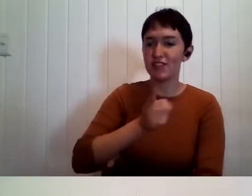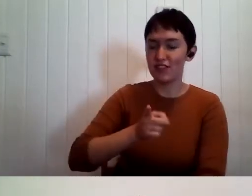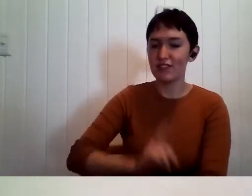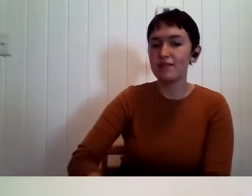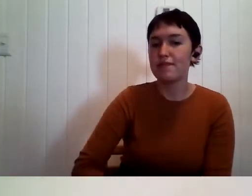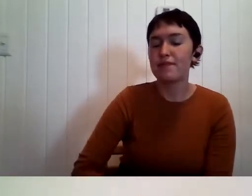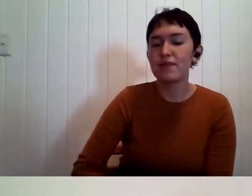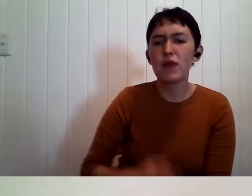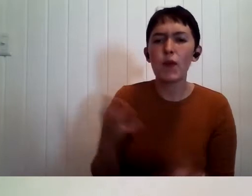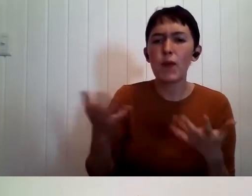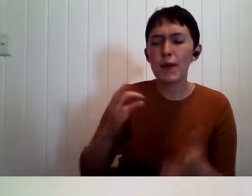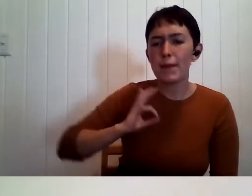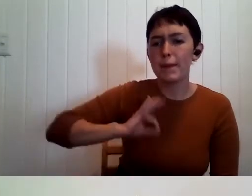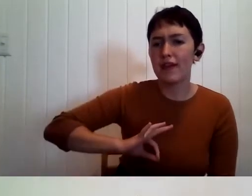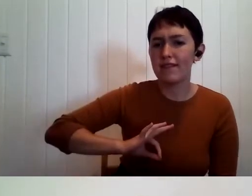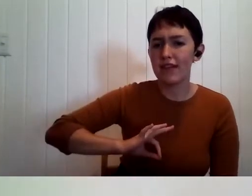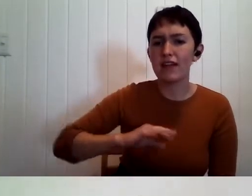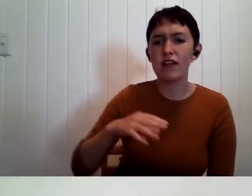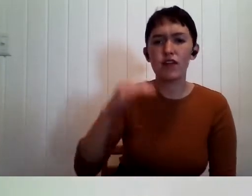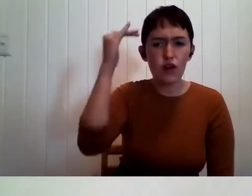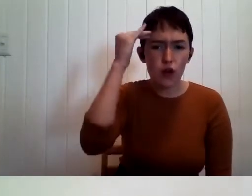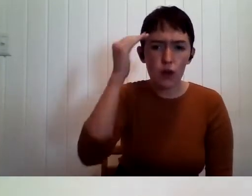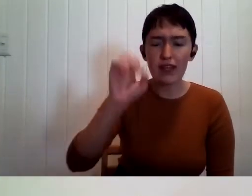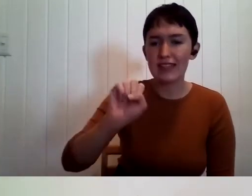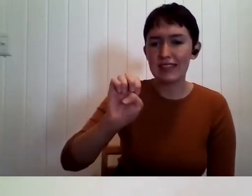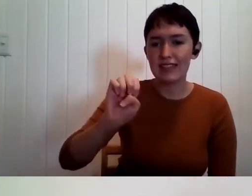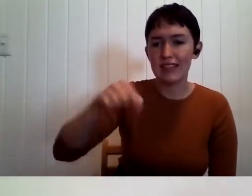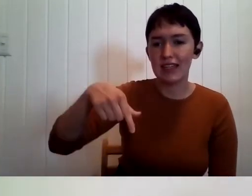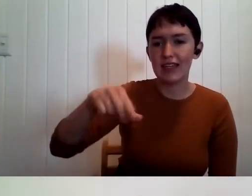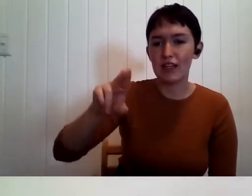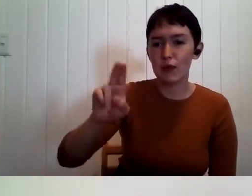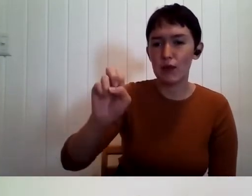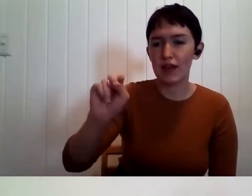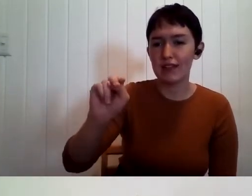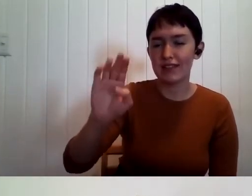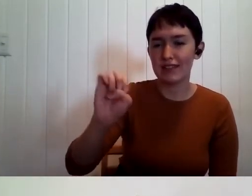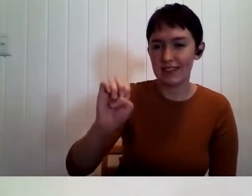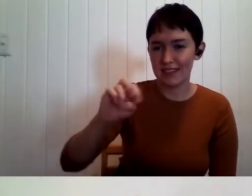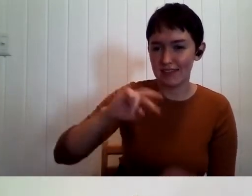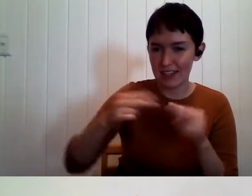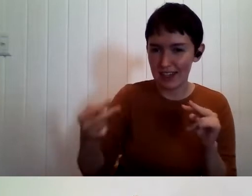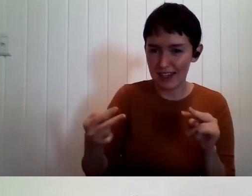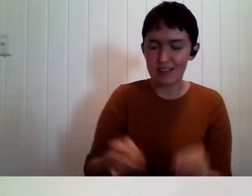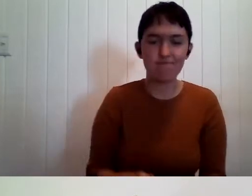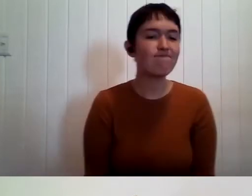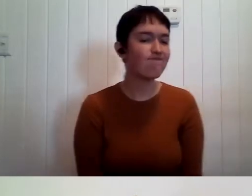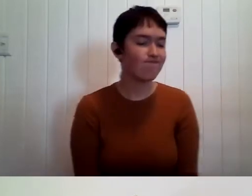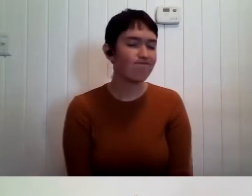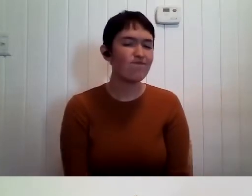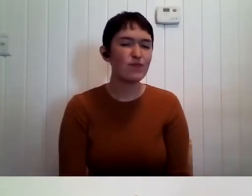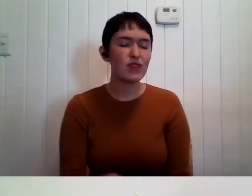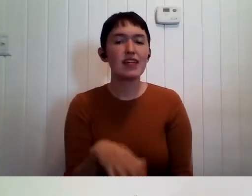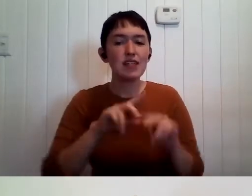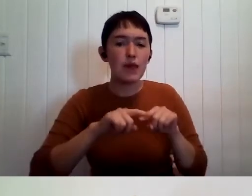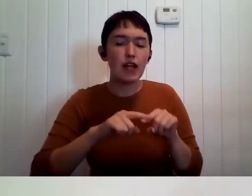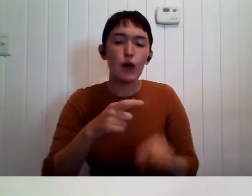of knowing the sequence of DNA? Ooh, depending on whose DNA you're testing, we can